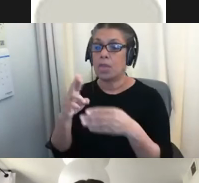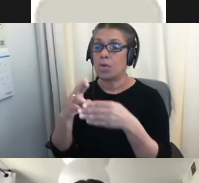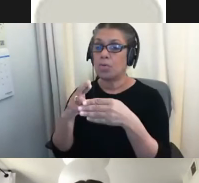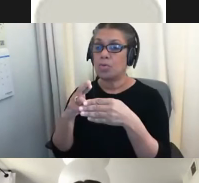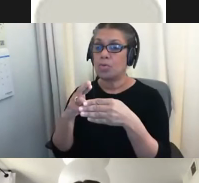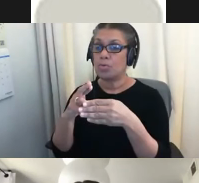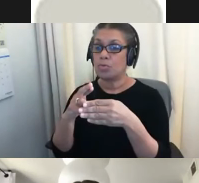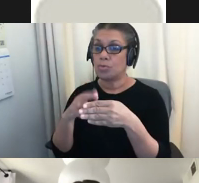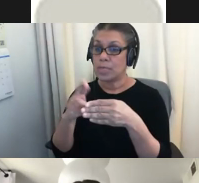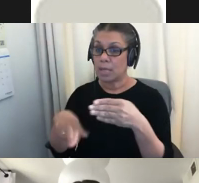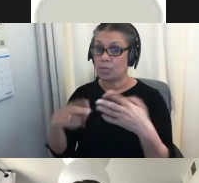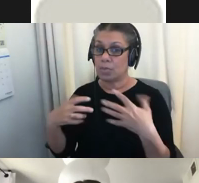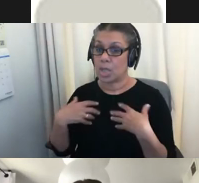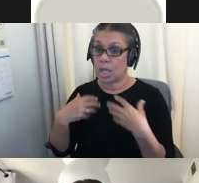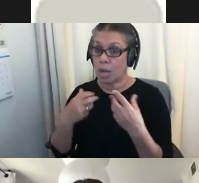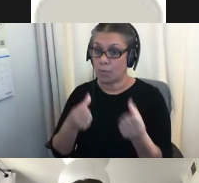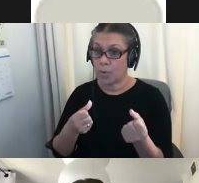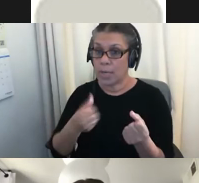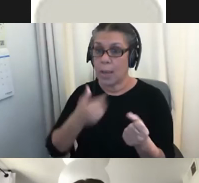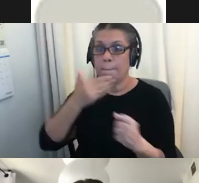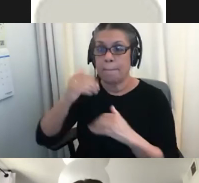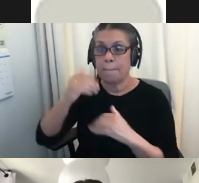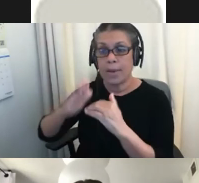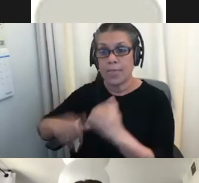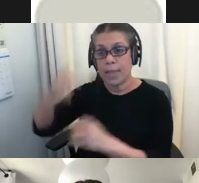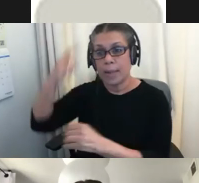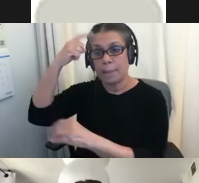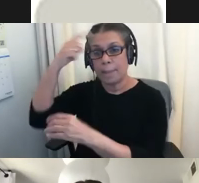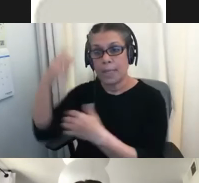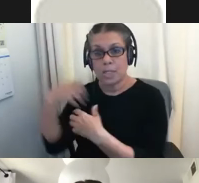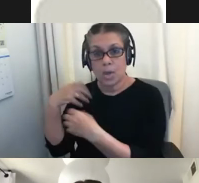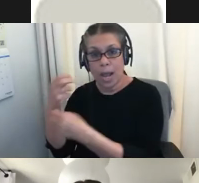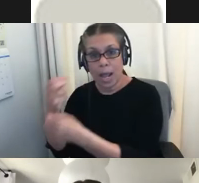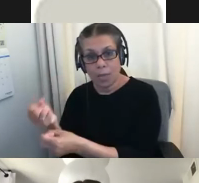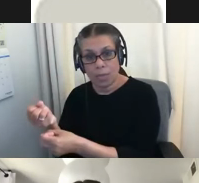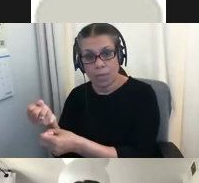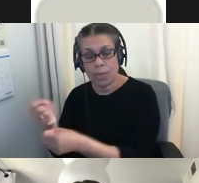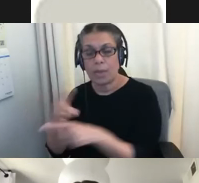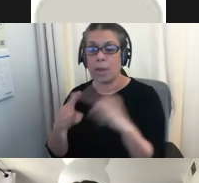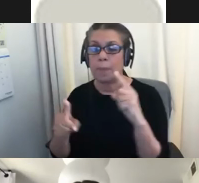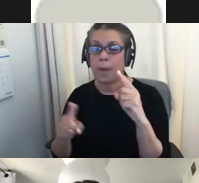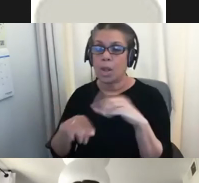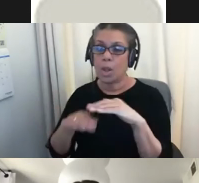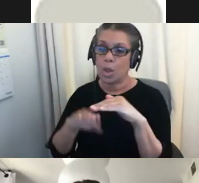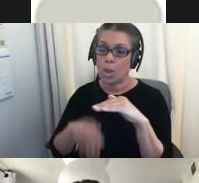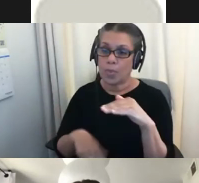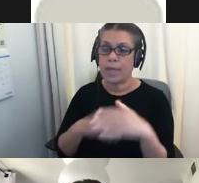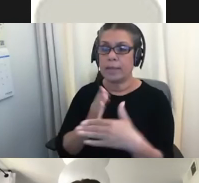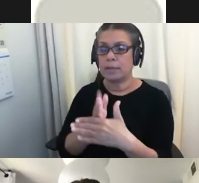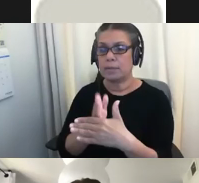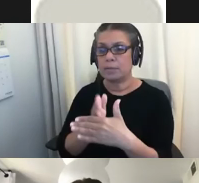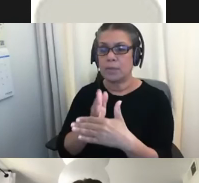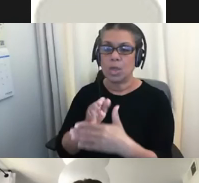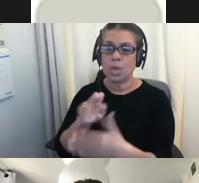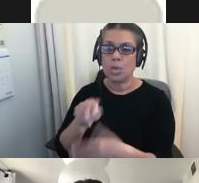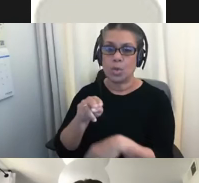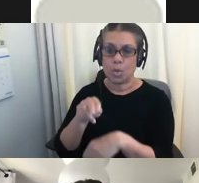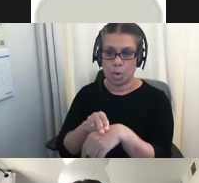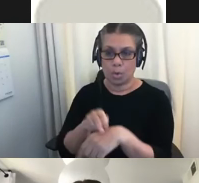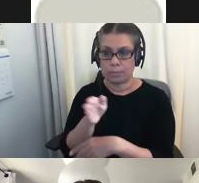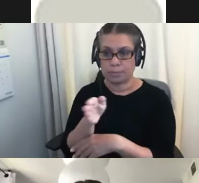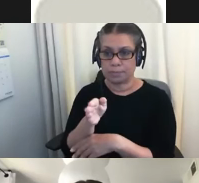actually scored higher than the mental health sample with a medium effect size, but lower than the normative community sample with a larger